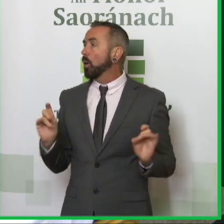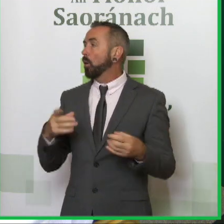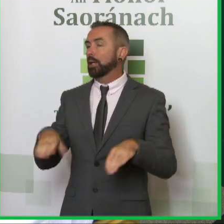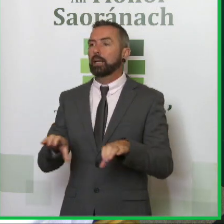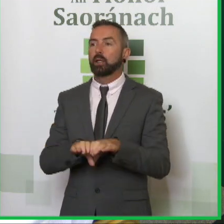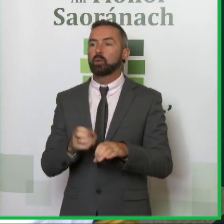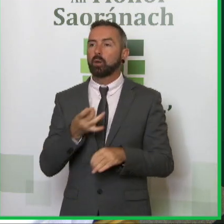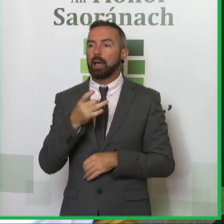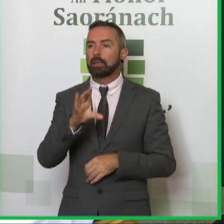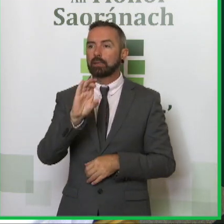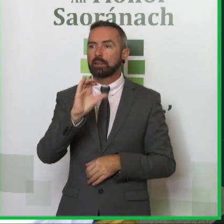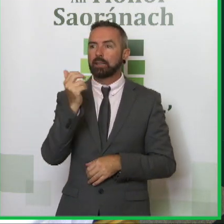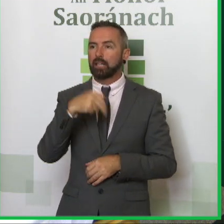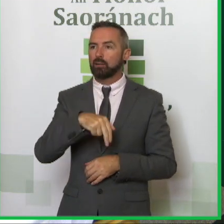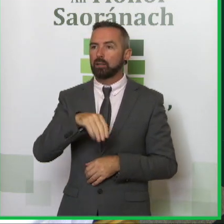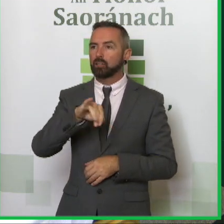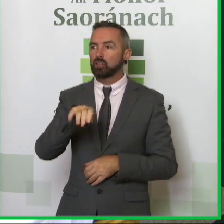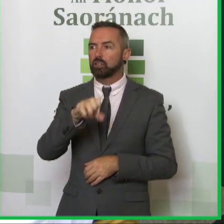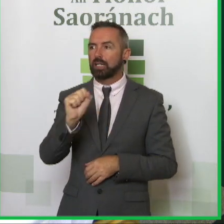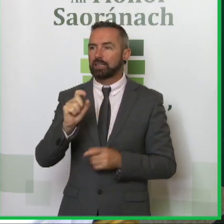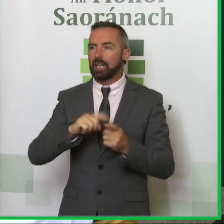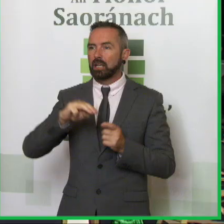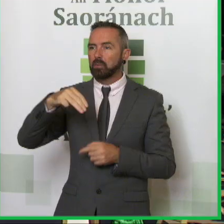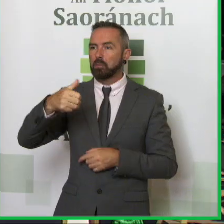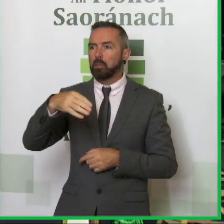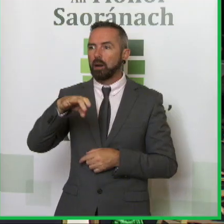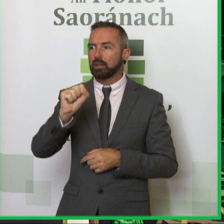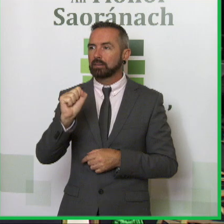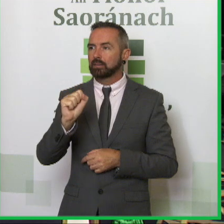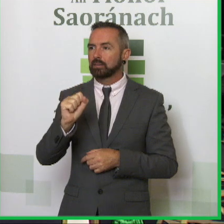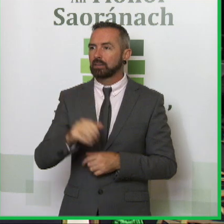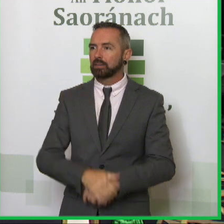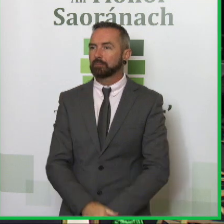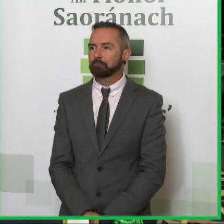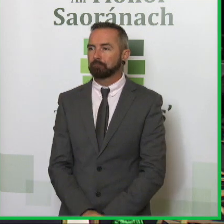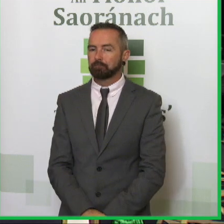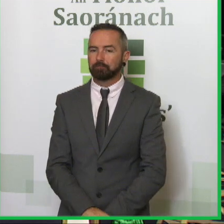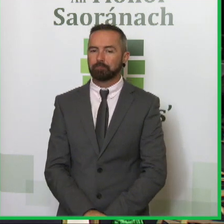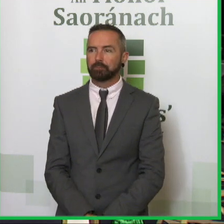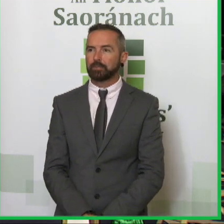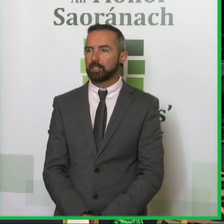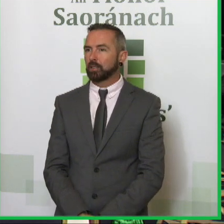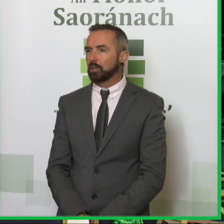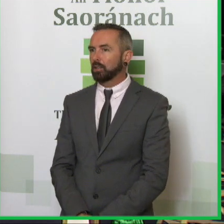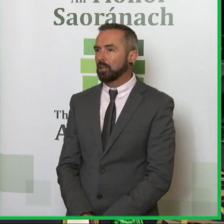and Marcus. To please. I'll do that before we finish, yeah. I'll do that first. I'll do it when I